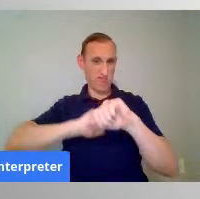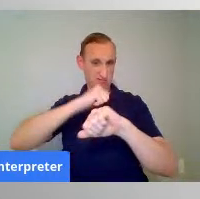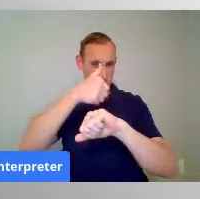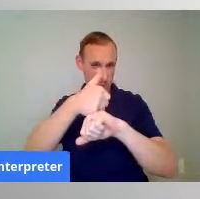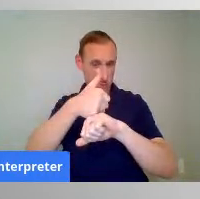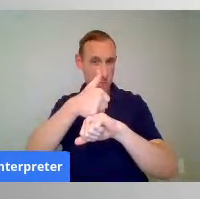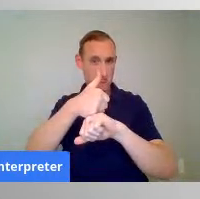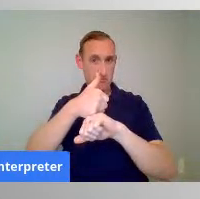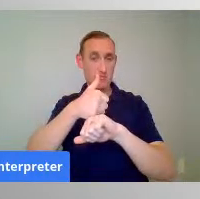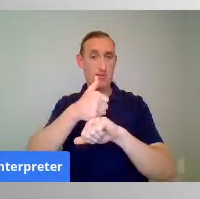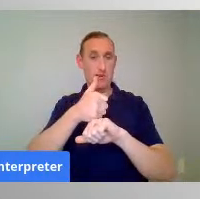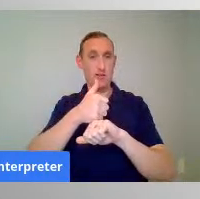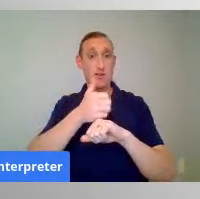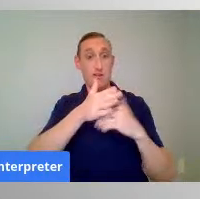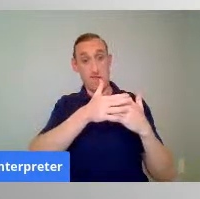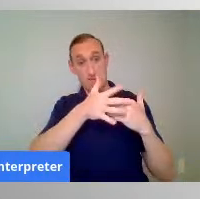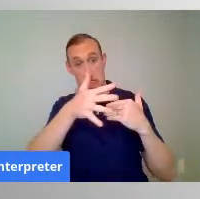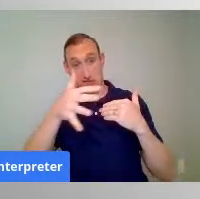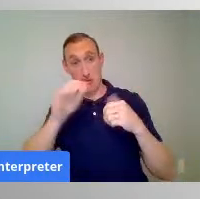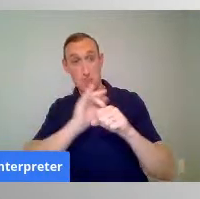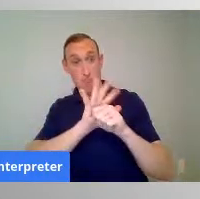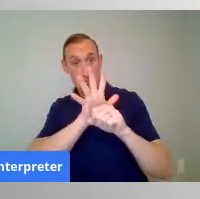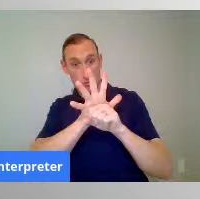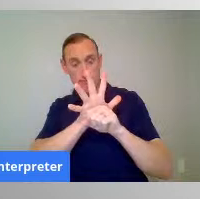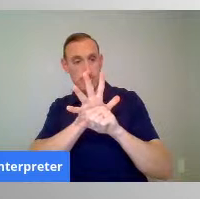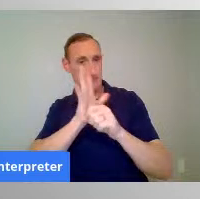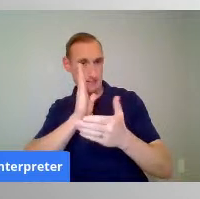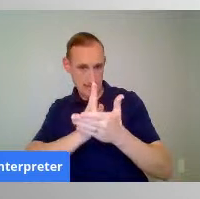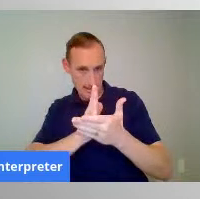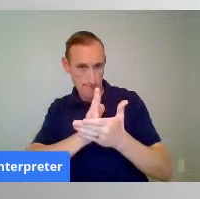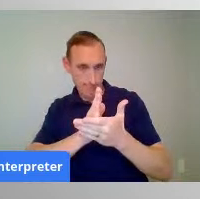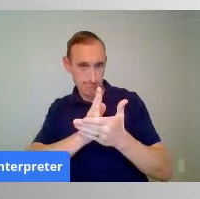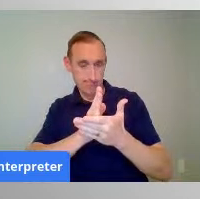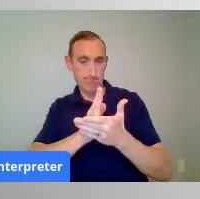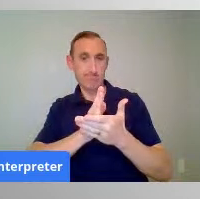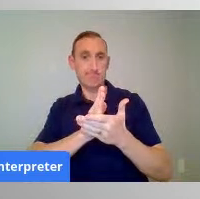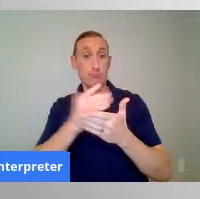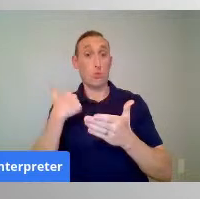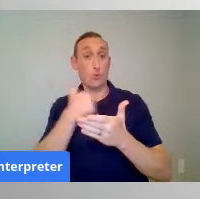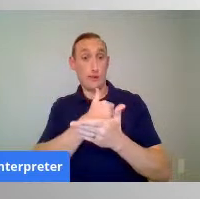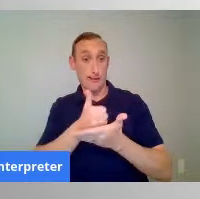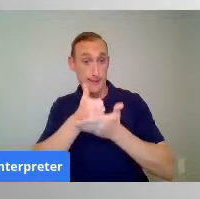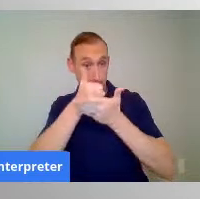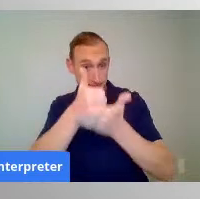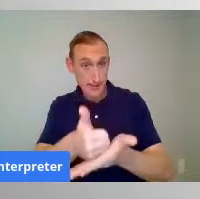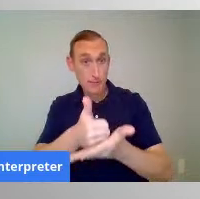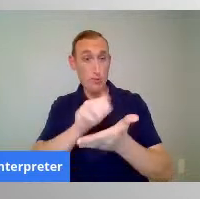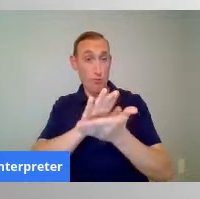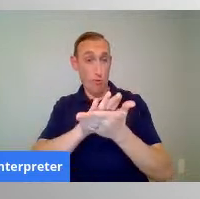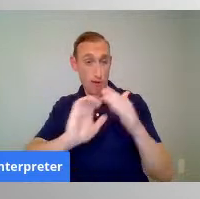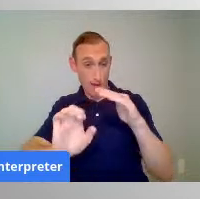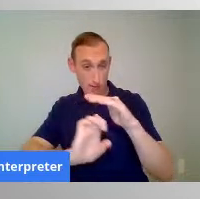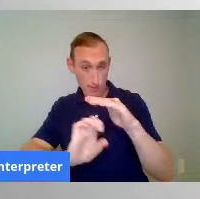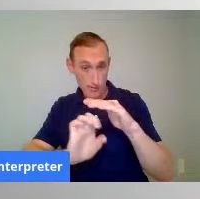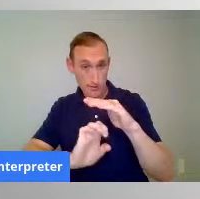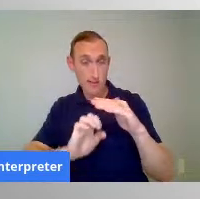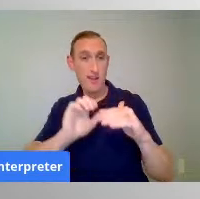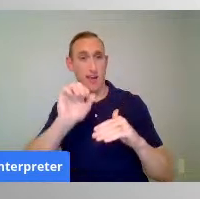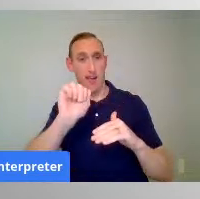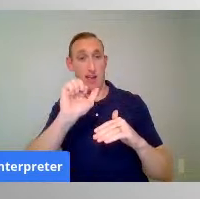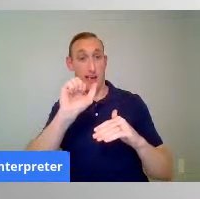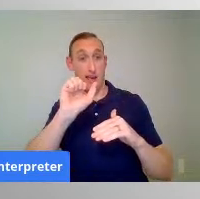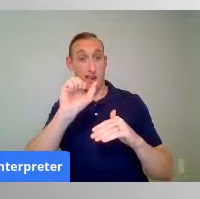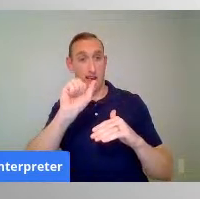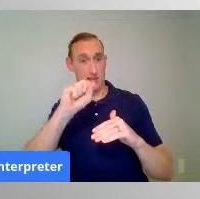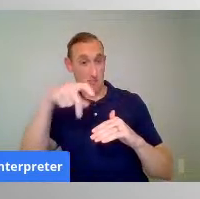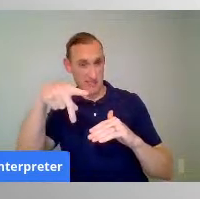schools were forced to close. But we helped Gaines School Elementary revive their after-school program by